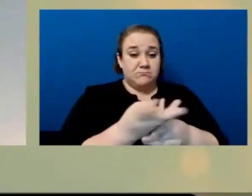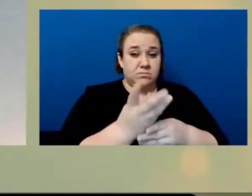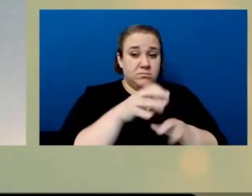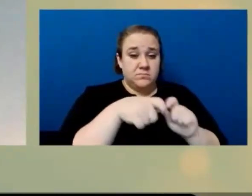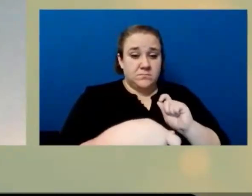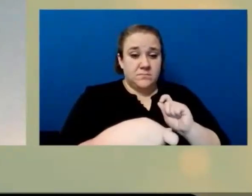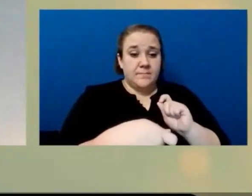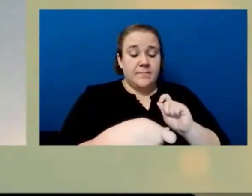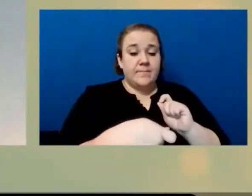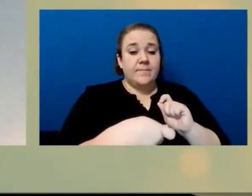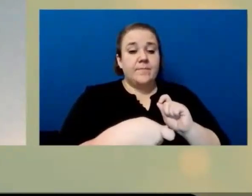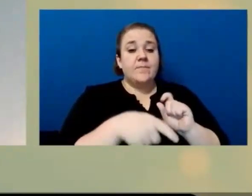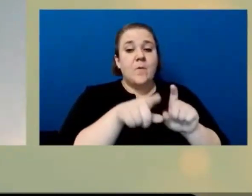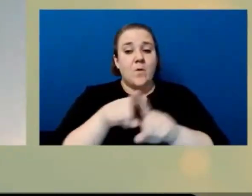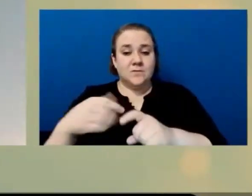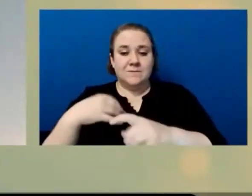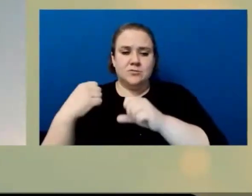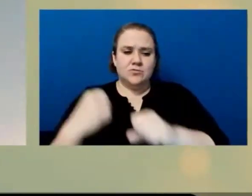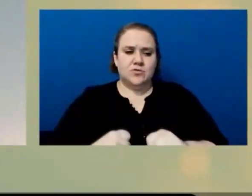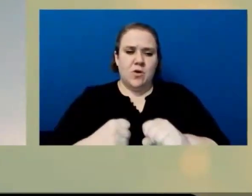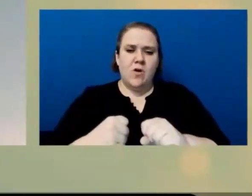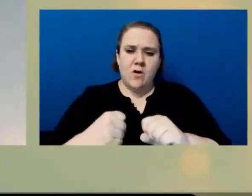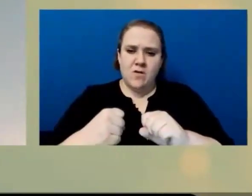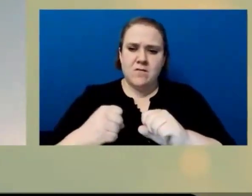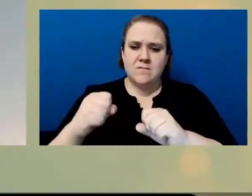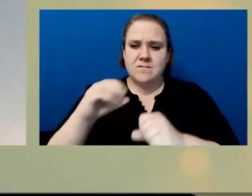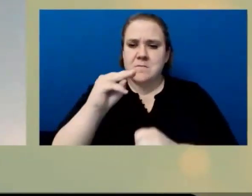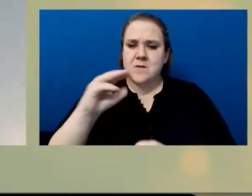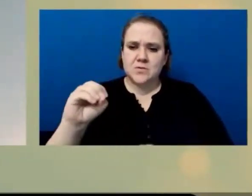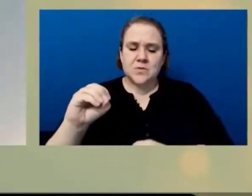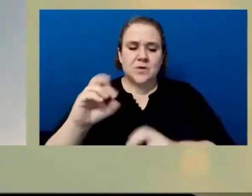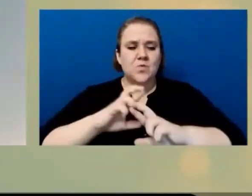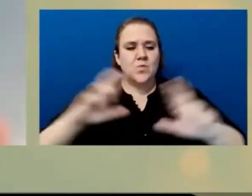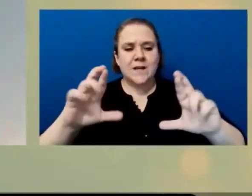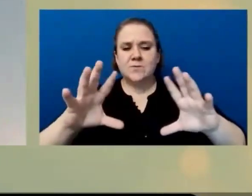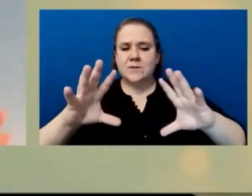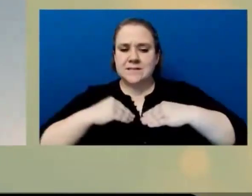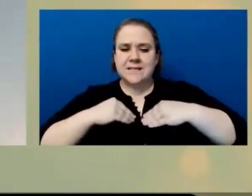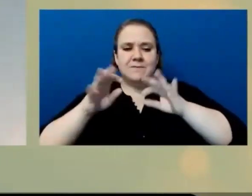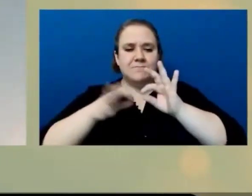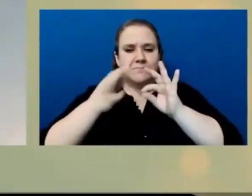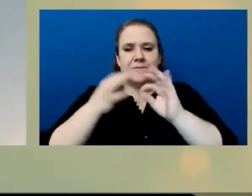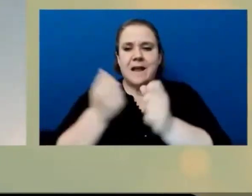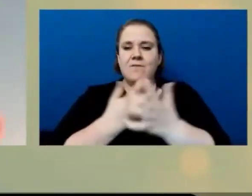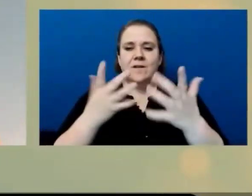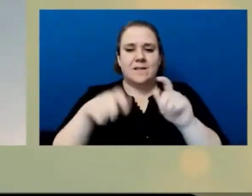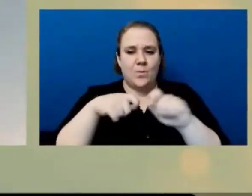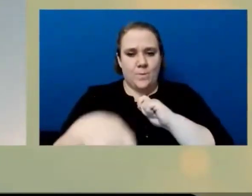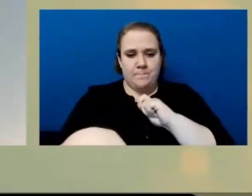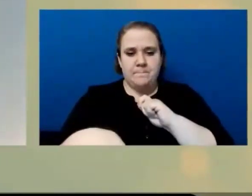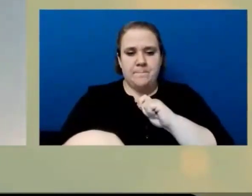the Organization for Black Struggle and union members from Jobs with Justice have spent years investing in our